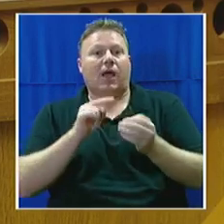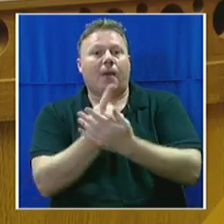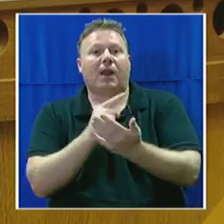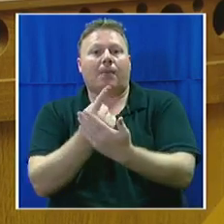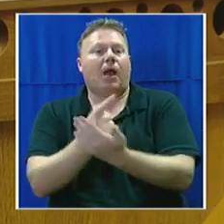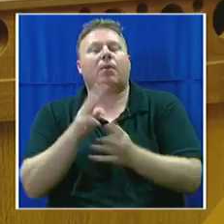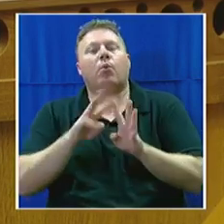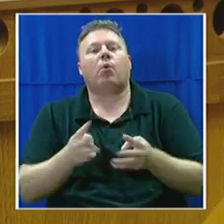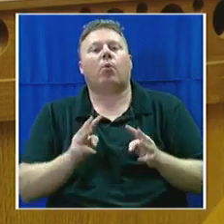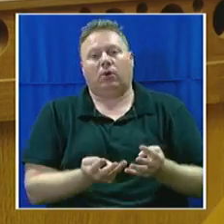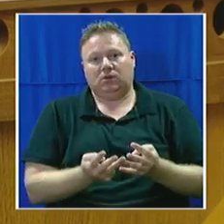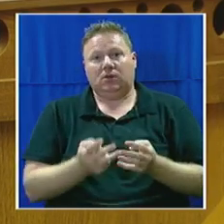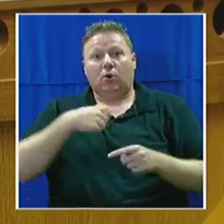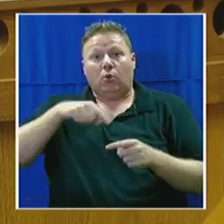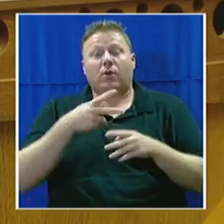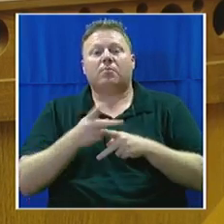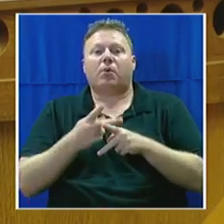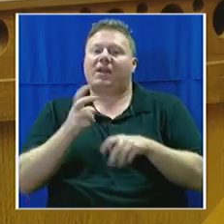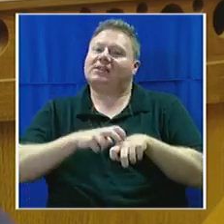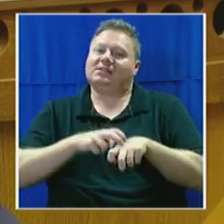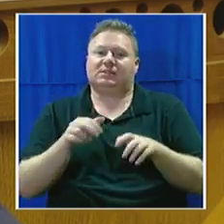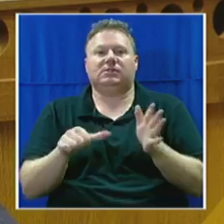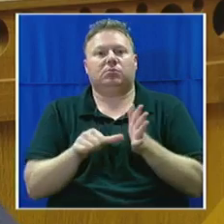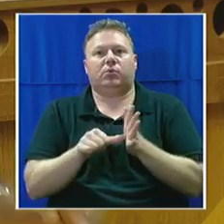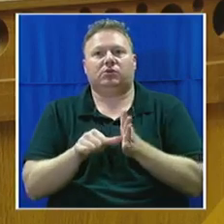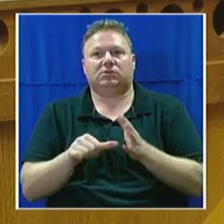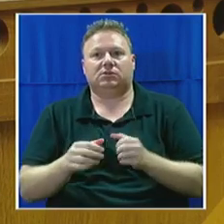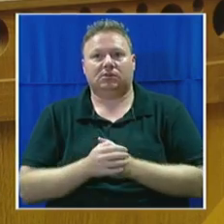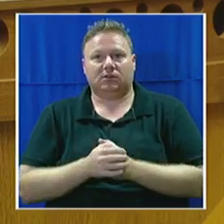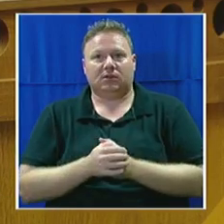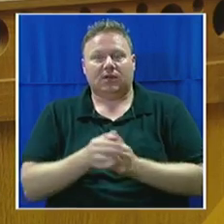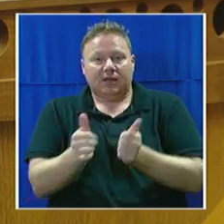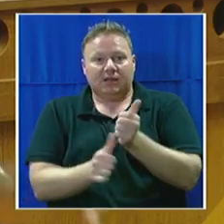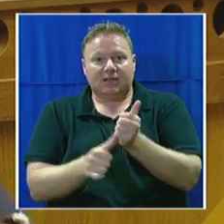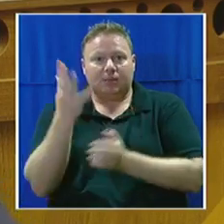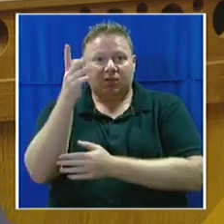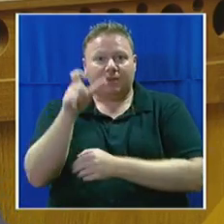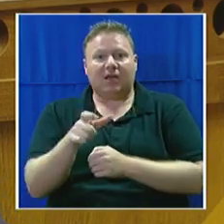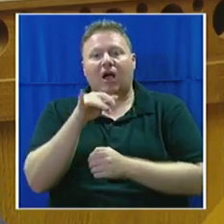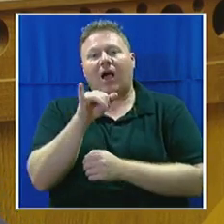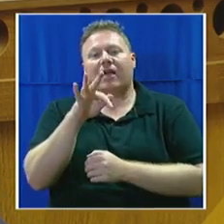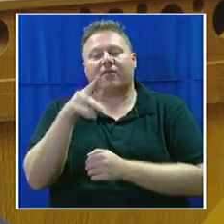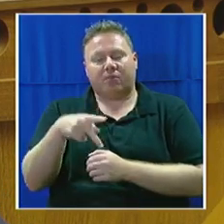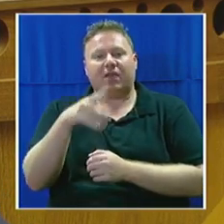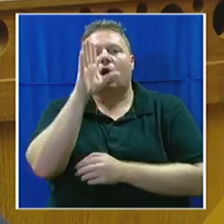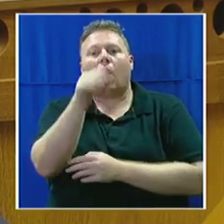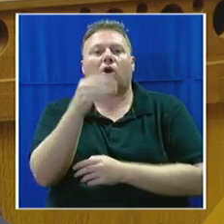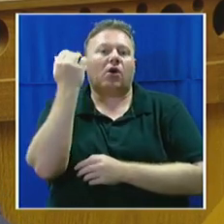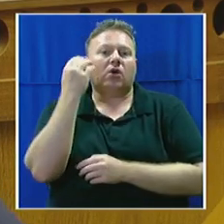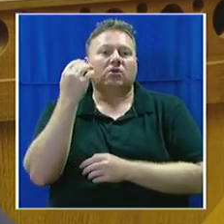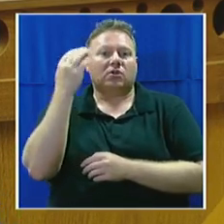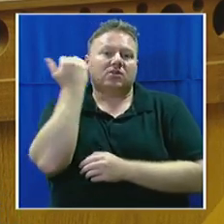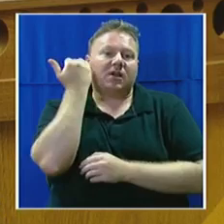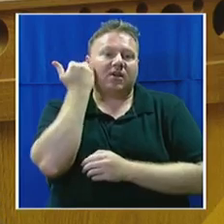prepared has never been more vital. Honorable Deputy Speaker, the IFP calls on the government to be transparent